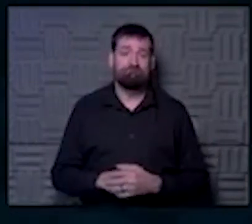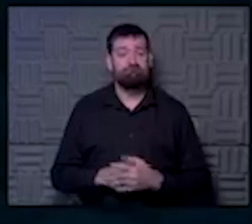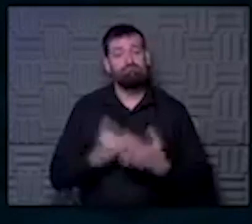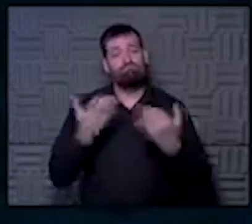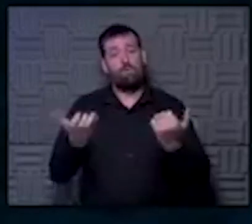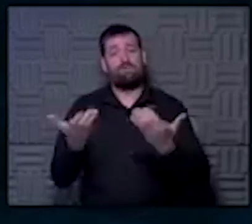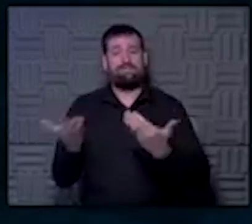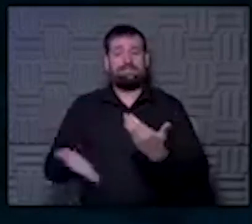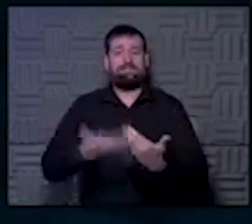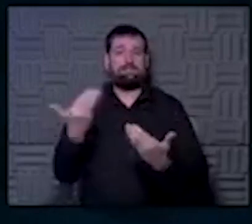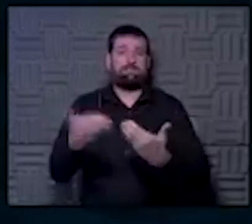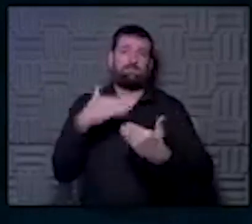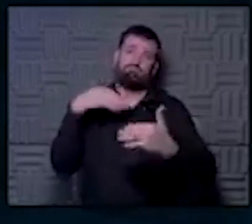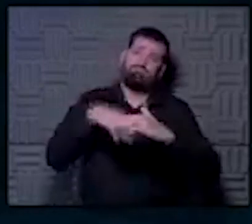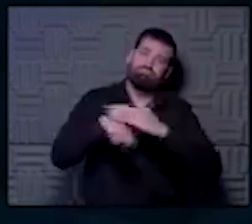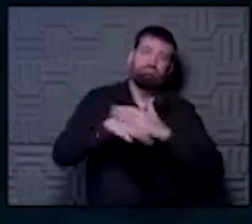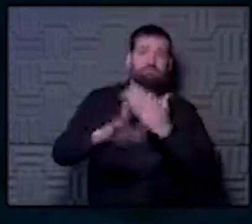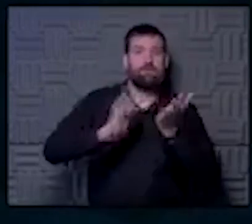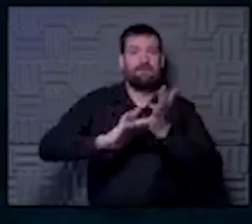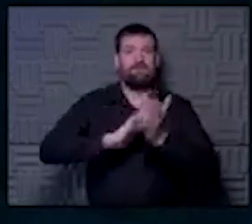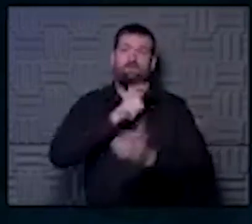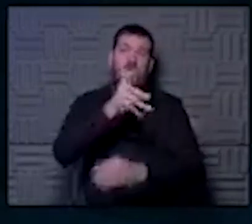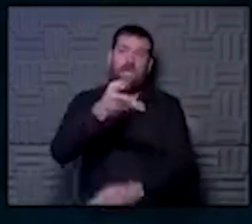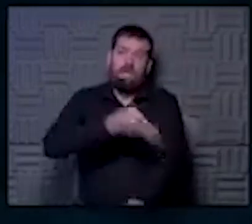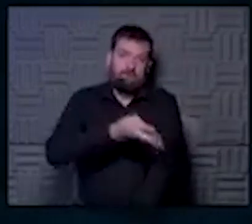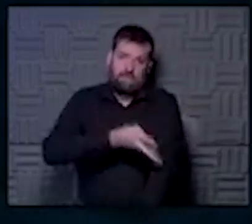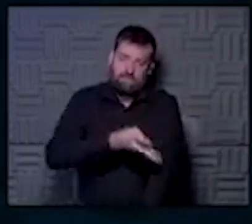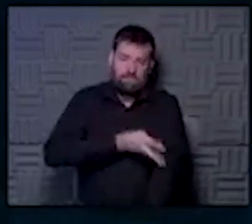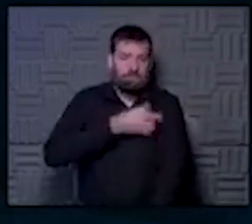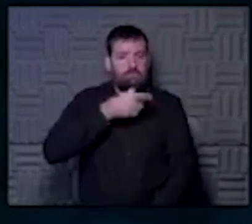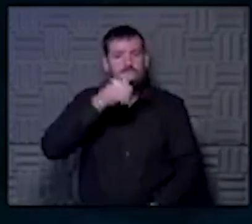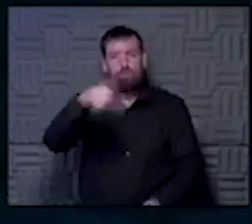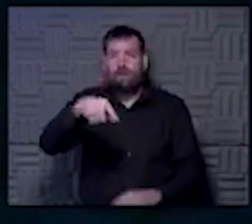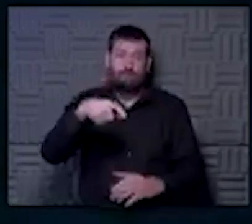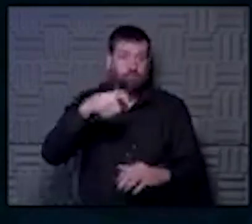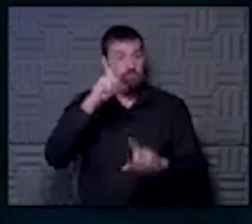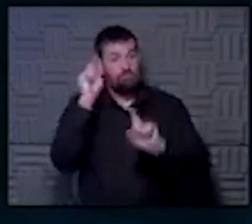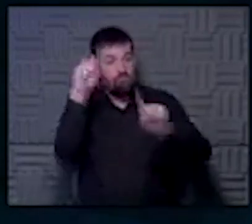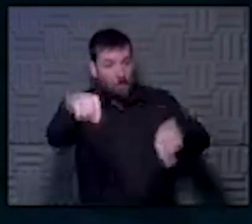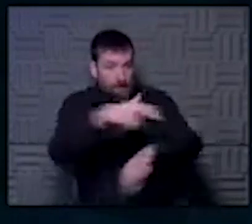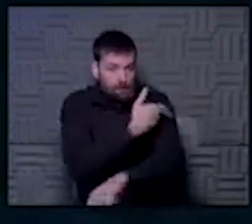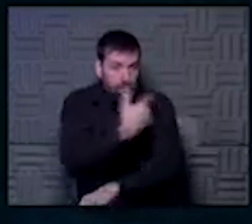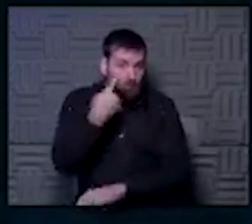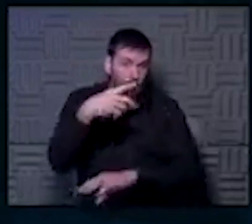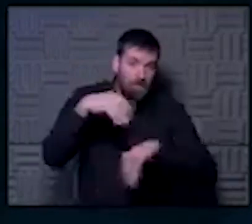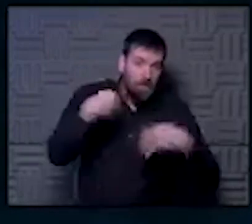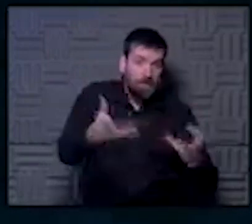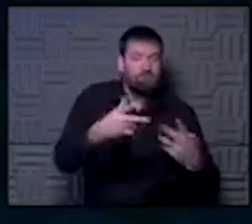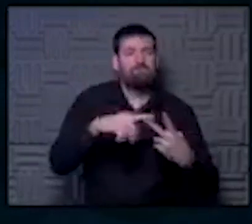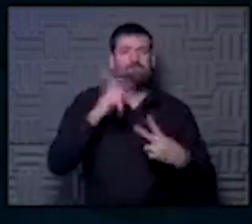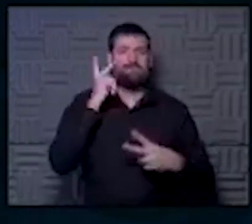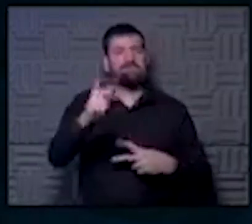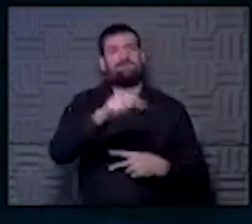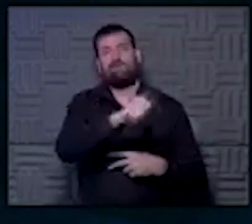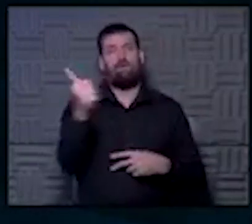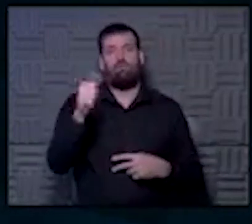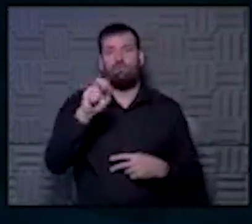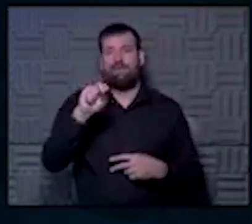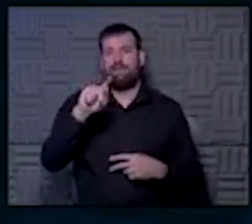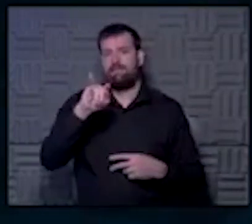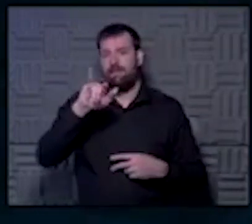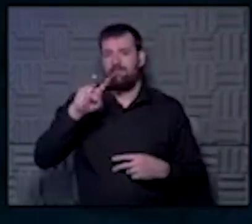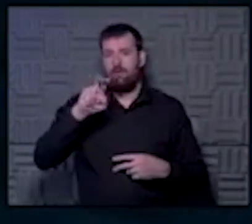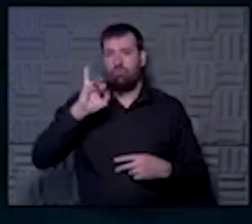easy, accessible medications that are not IV medications that don't have to be given in the hospital. We've seen it with other antivirals. We've seen it